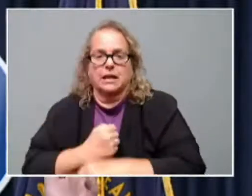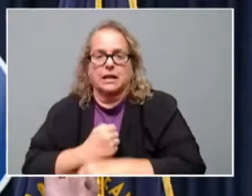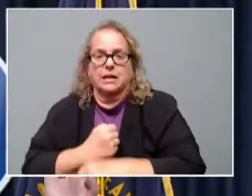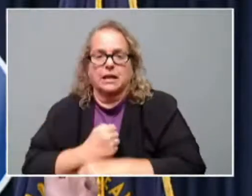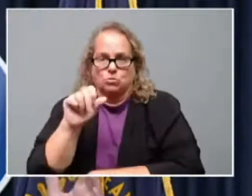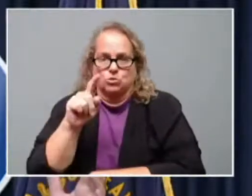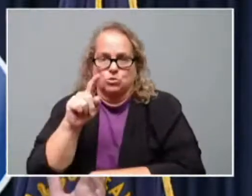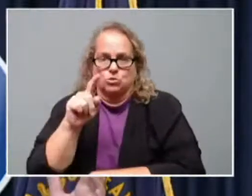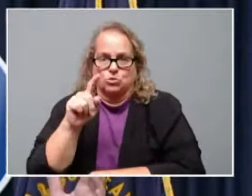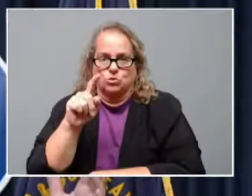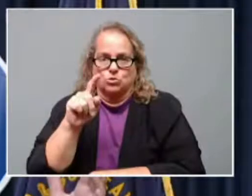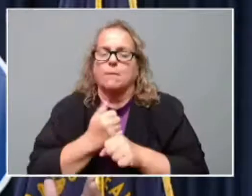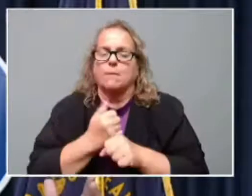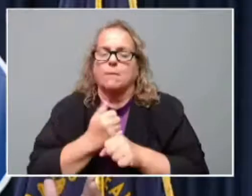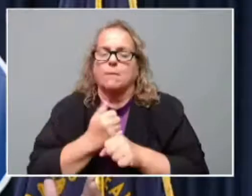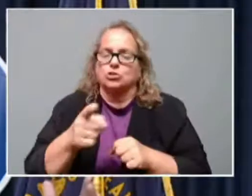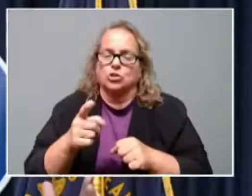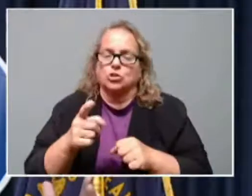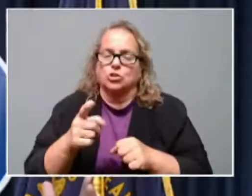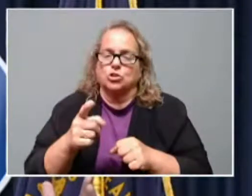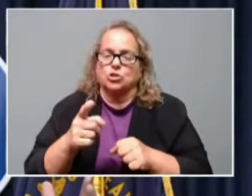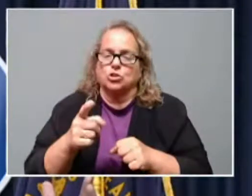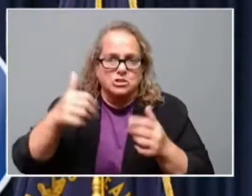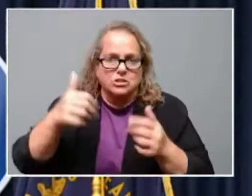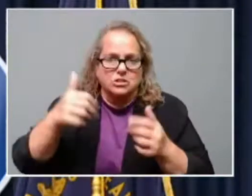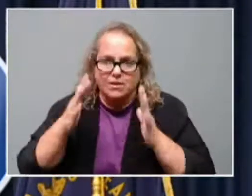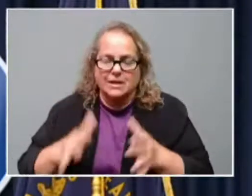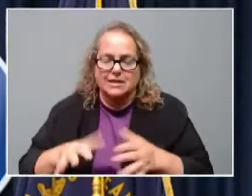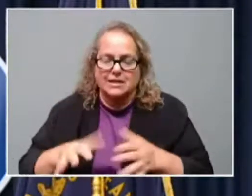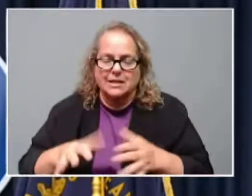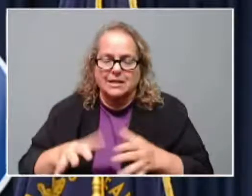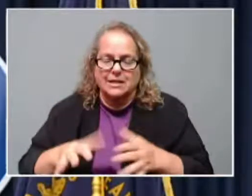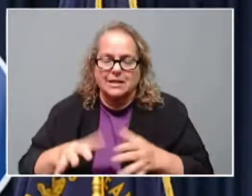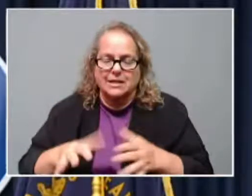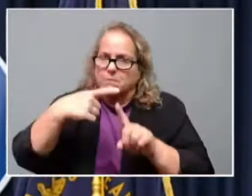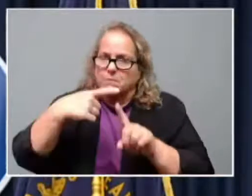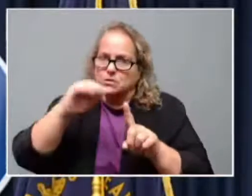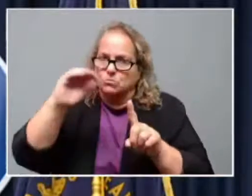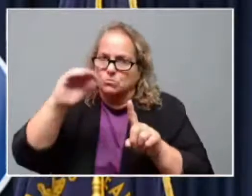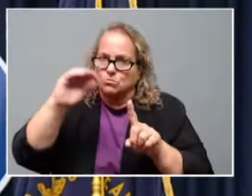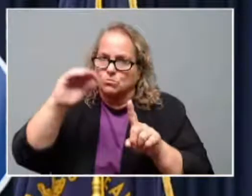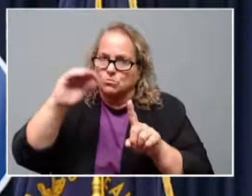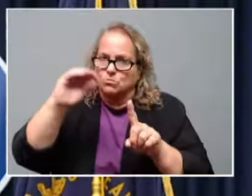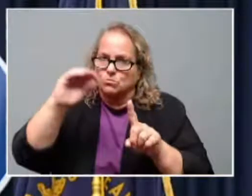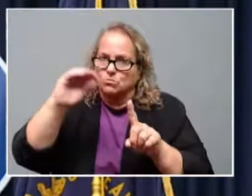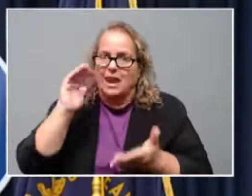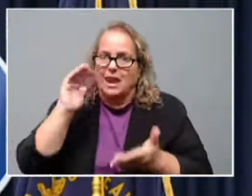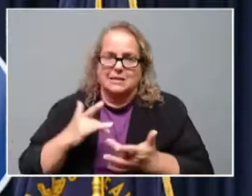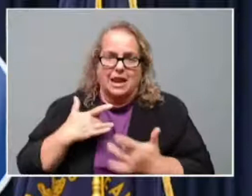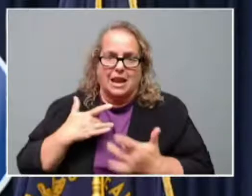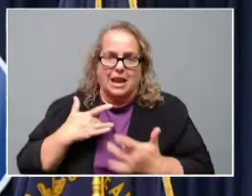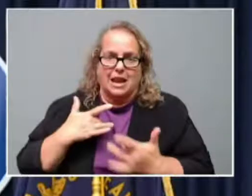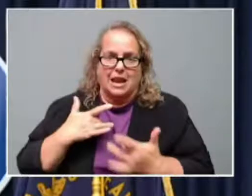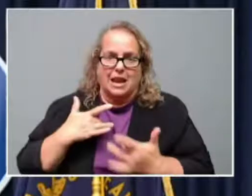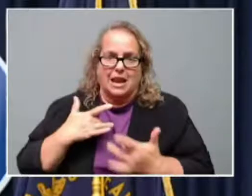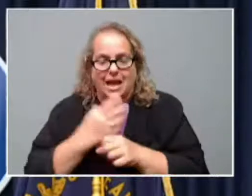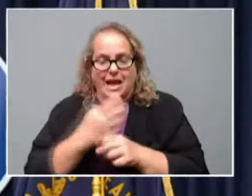be back at that 90+%, they'd be less likely to catch it and be less likely to spread it. We have